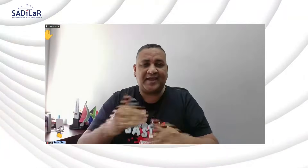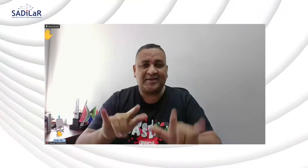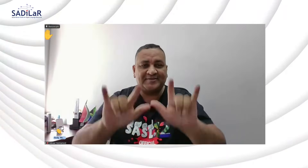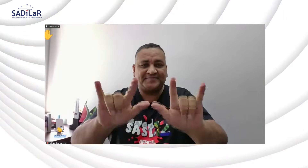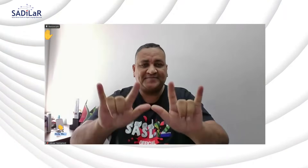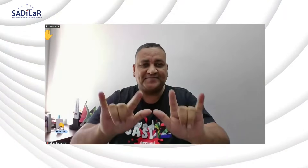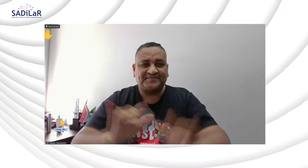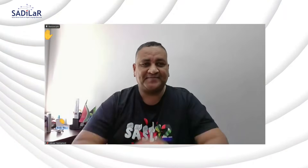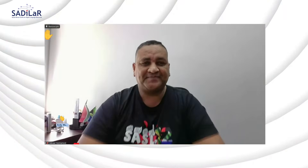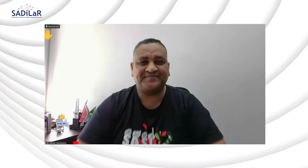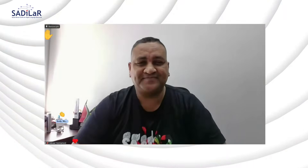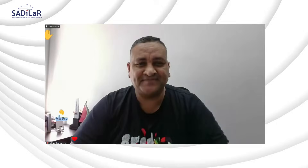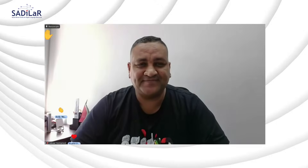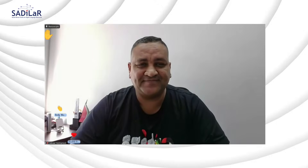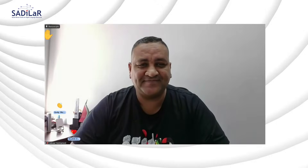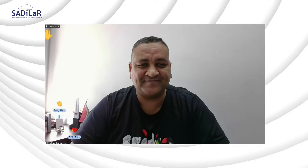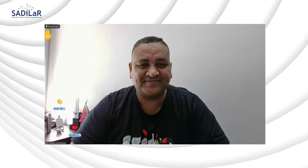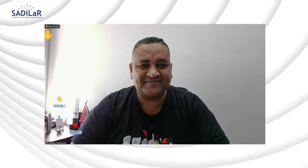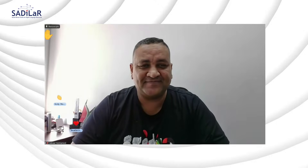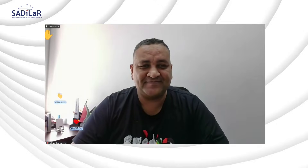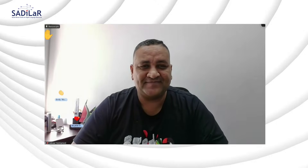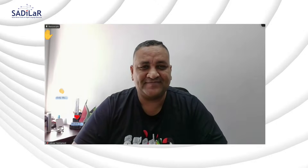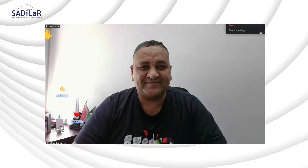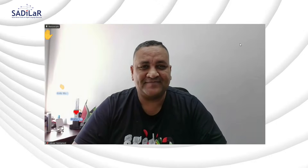hosting this event.